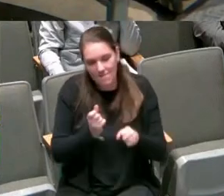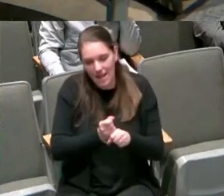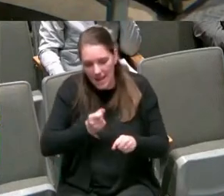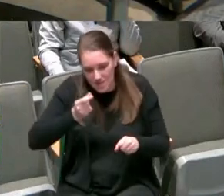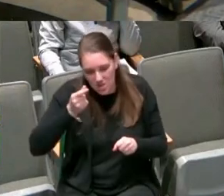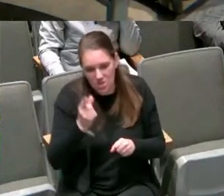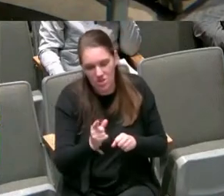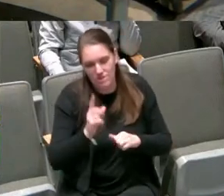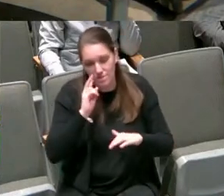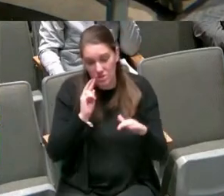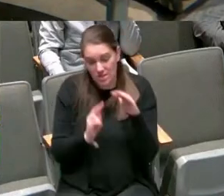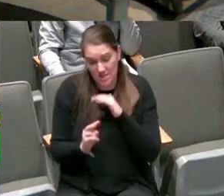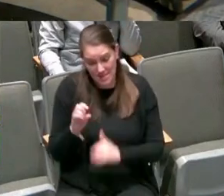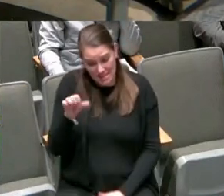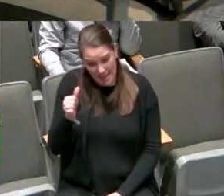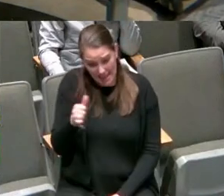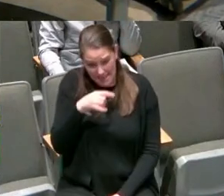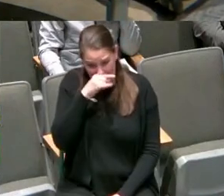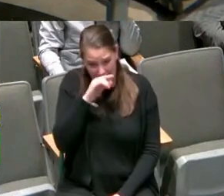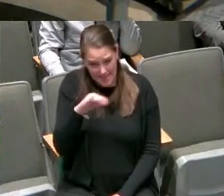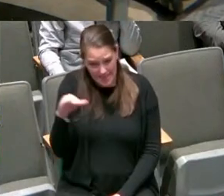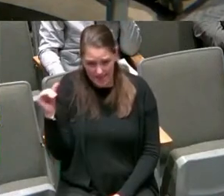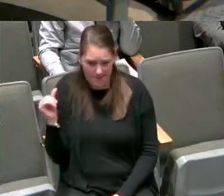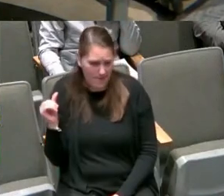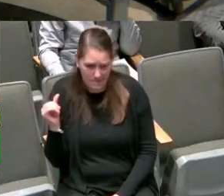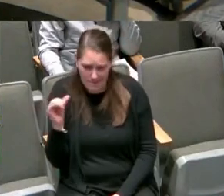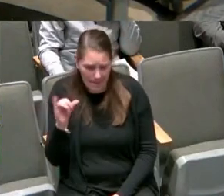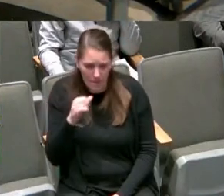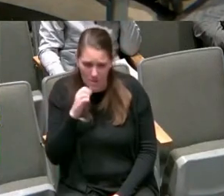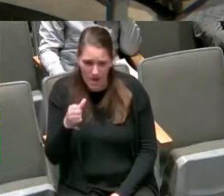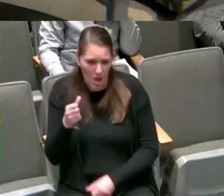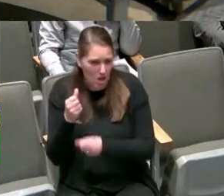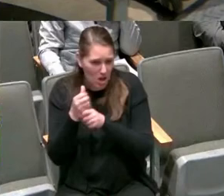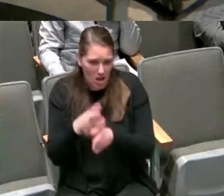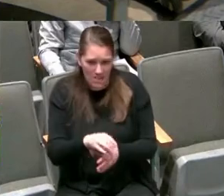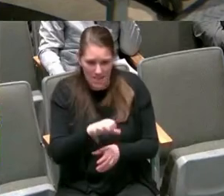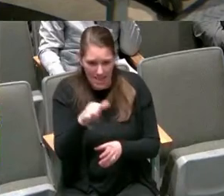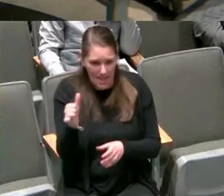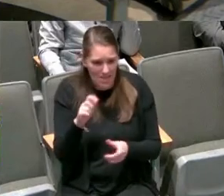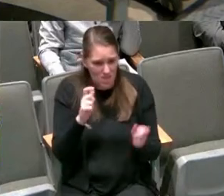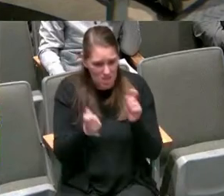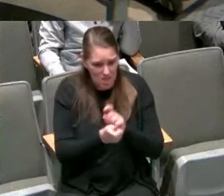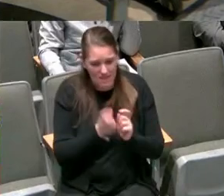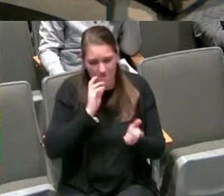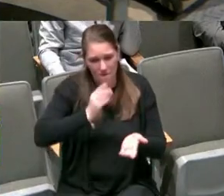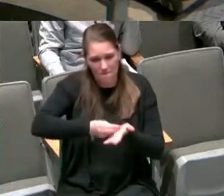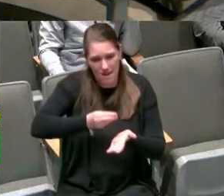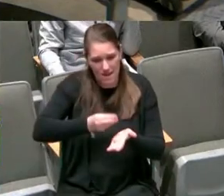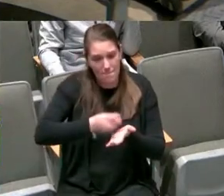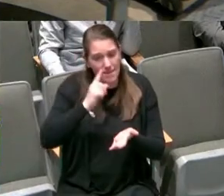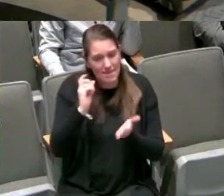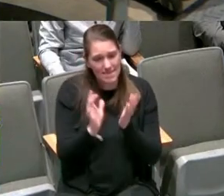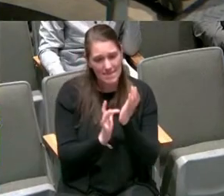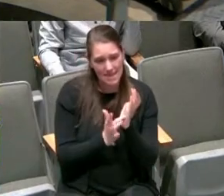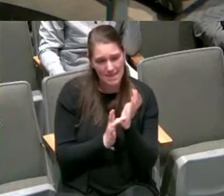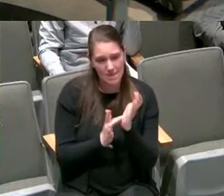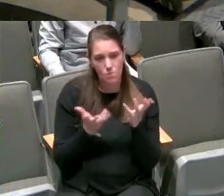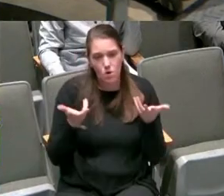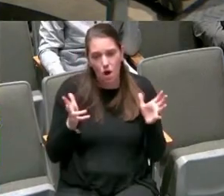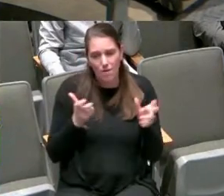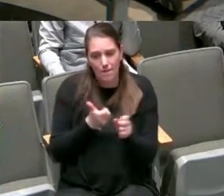so 10 children leaving would not cause any change in the funding because we're technically already sort of